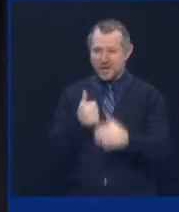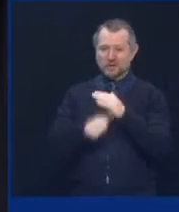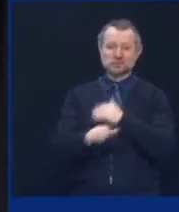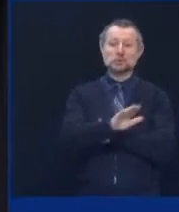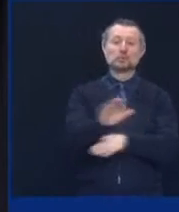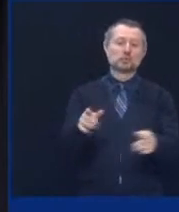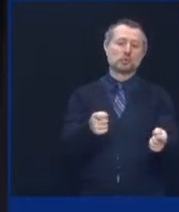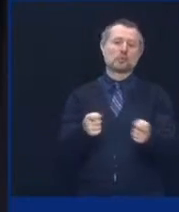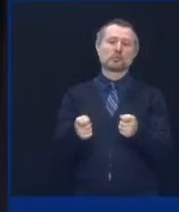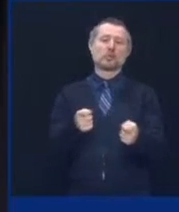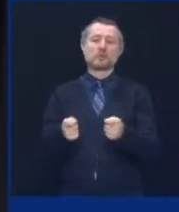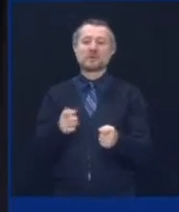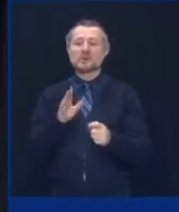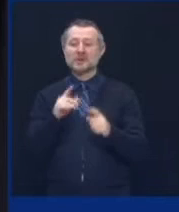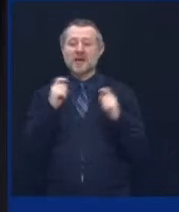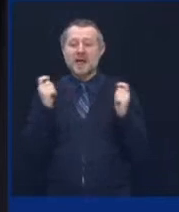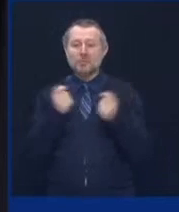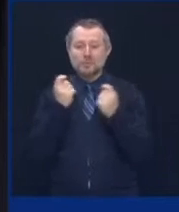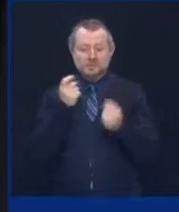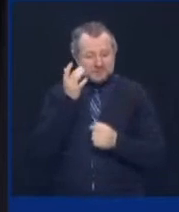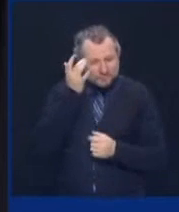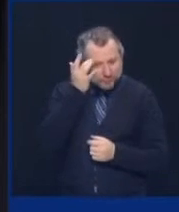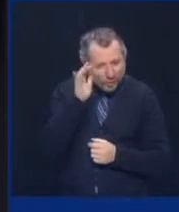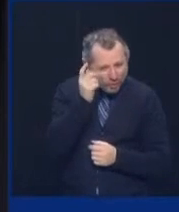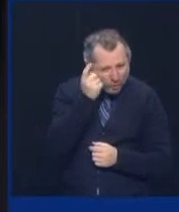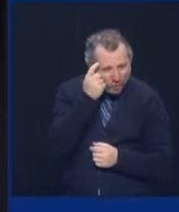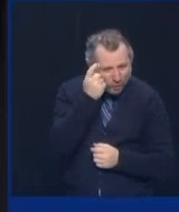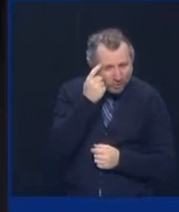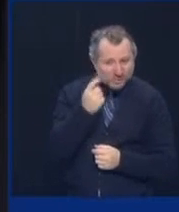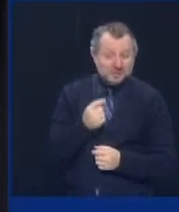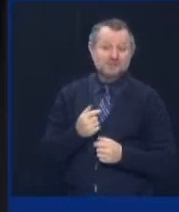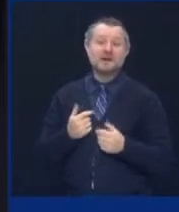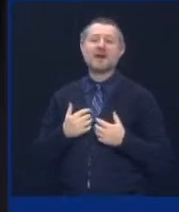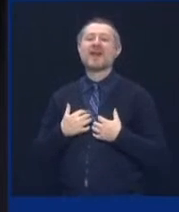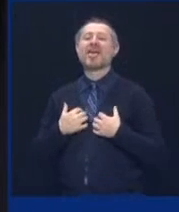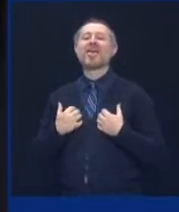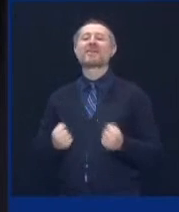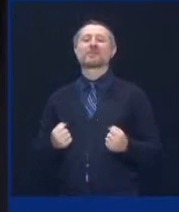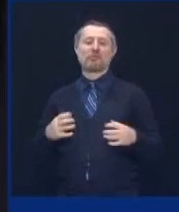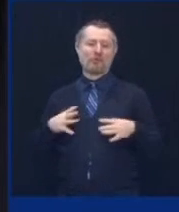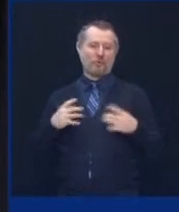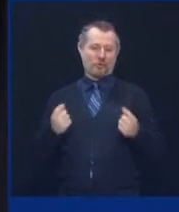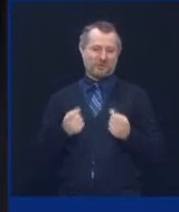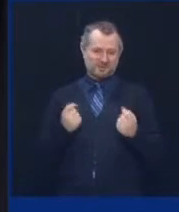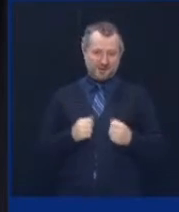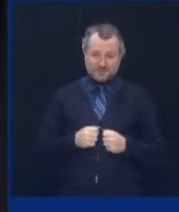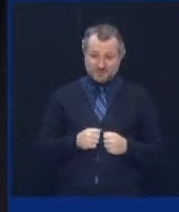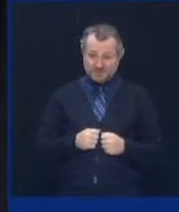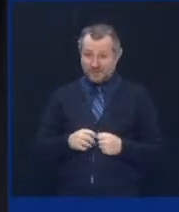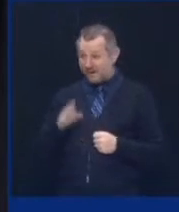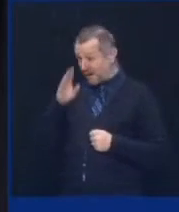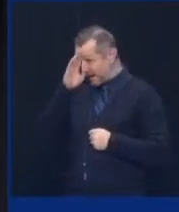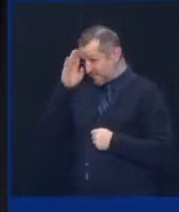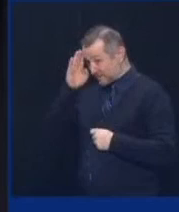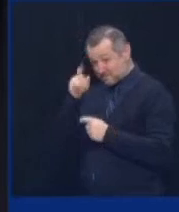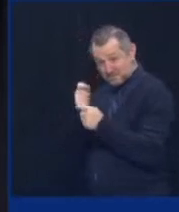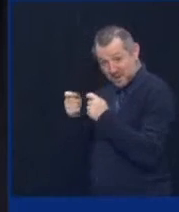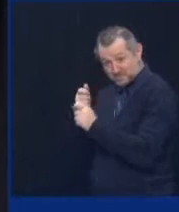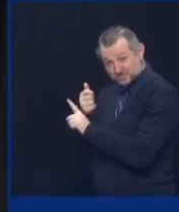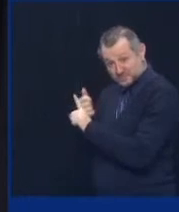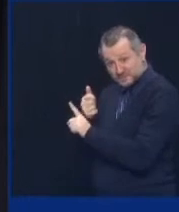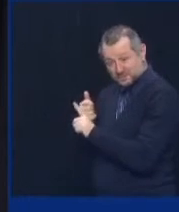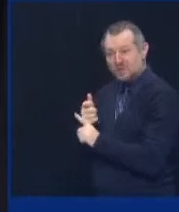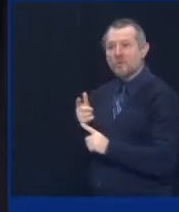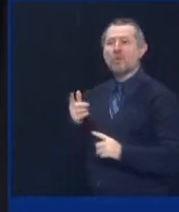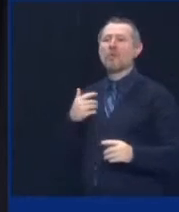Celebrate smart, healthy holidays, hospital management. We don't shut down. I